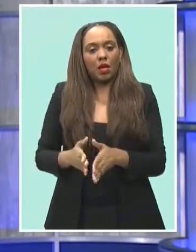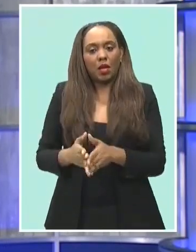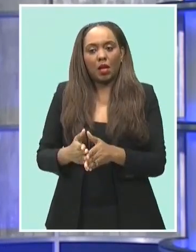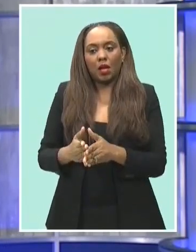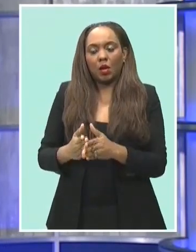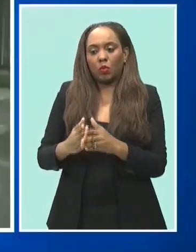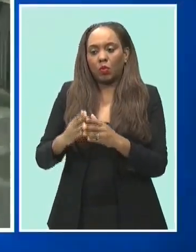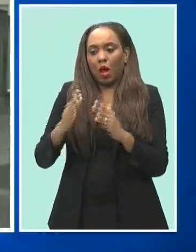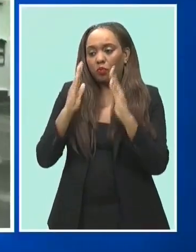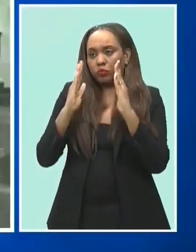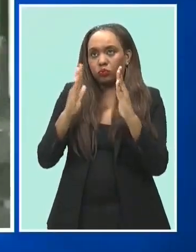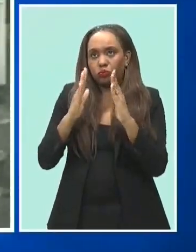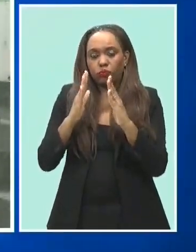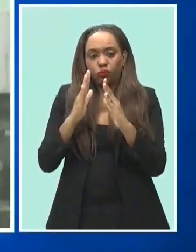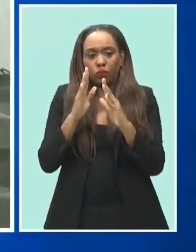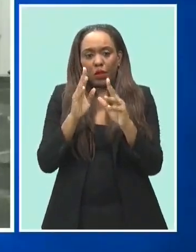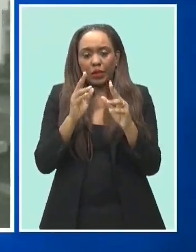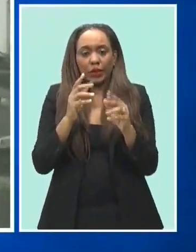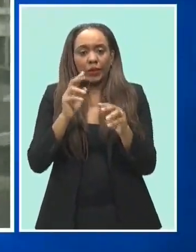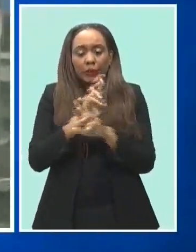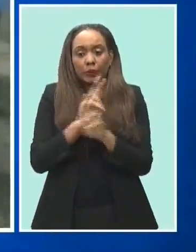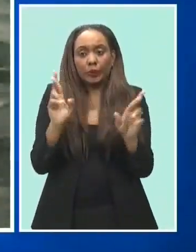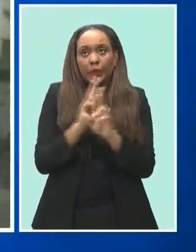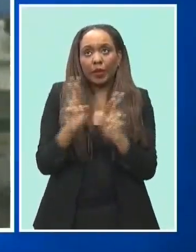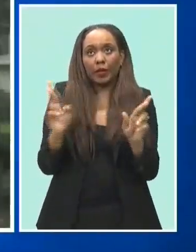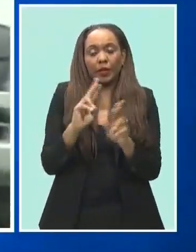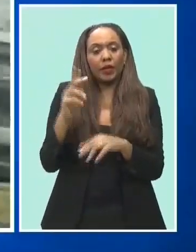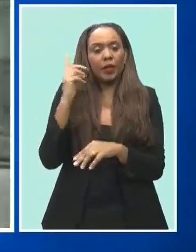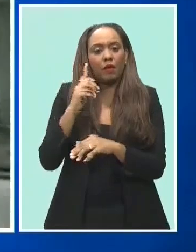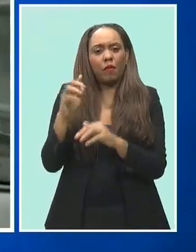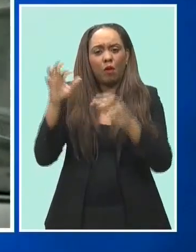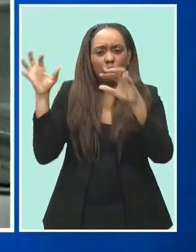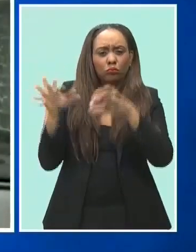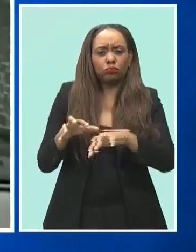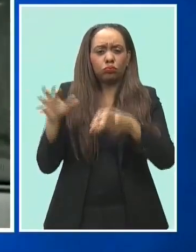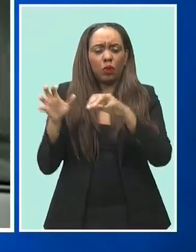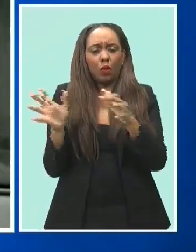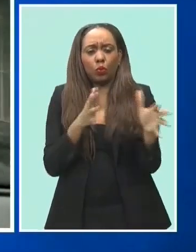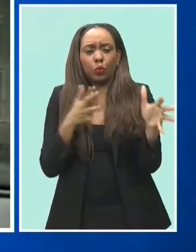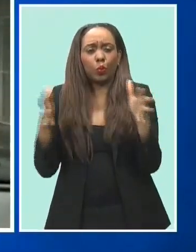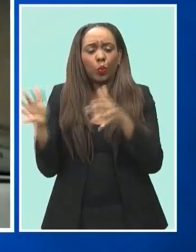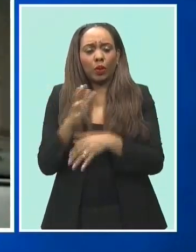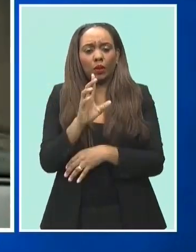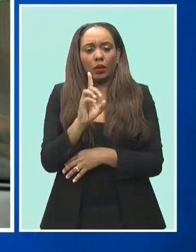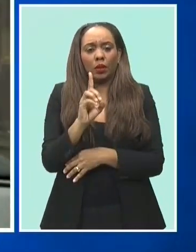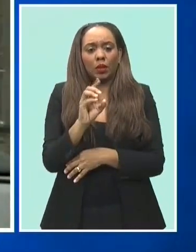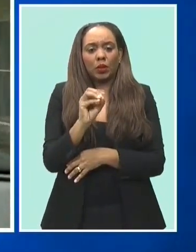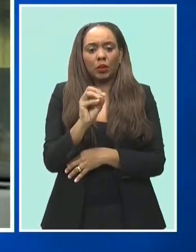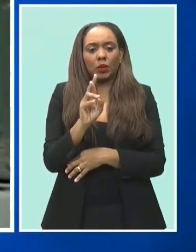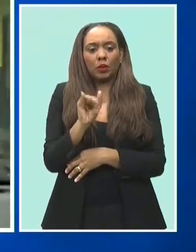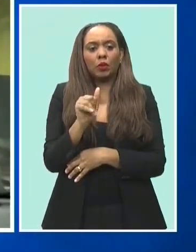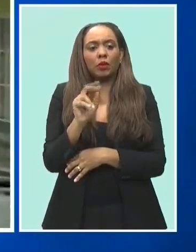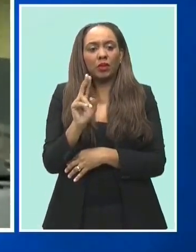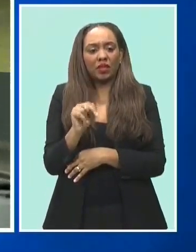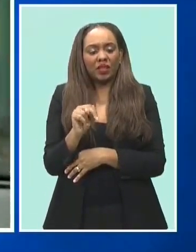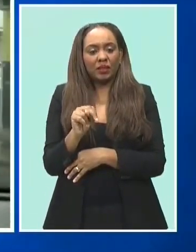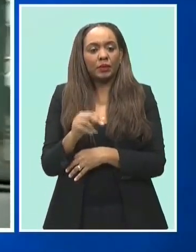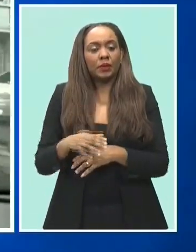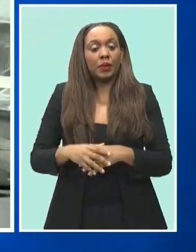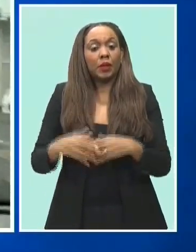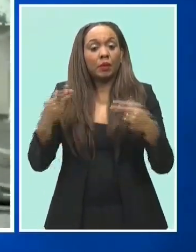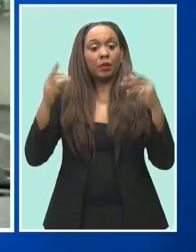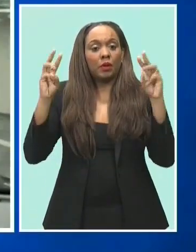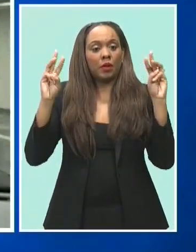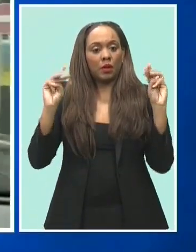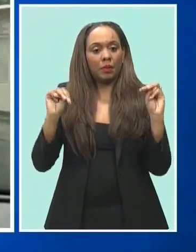in intensity, Tropical Storm Dorian was still expected to dump a significant amount of rain over the flood-prone country. Prime